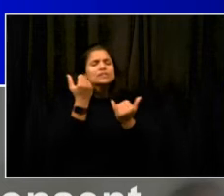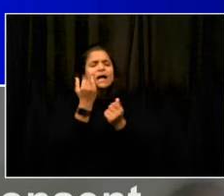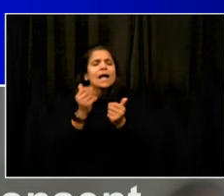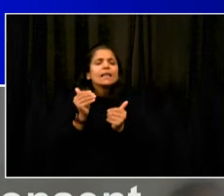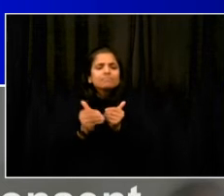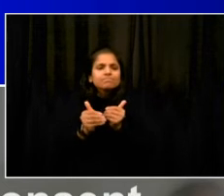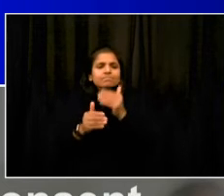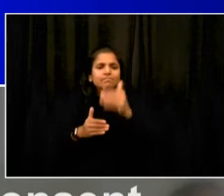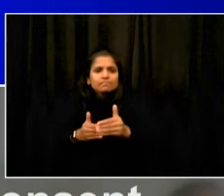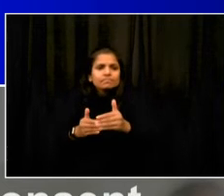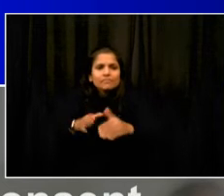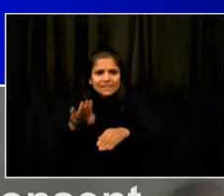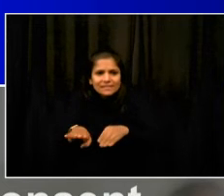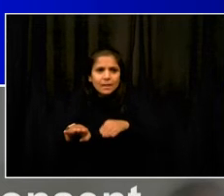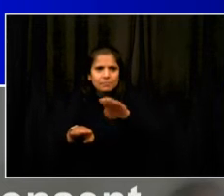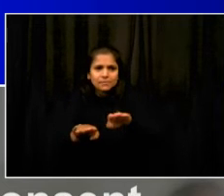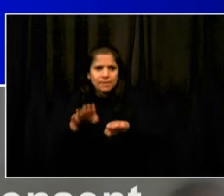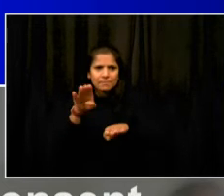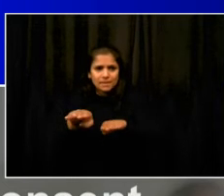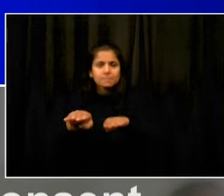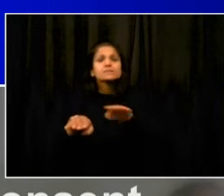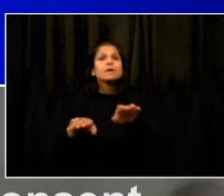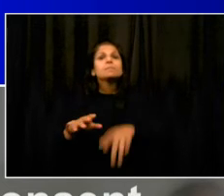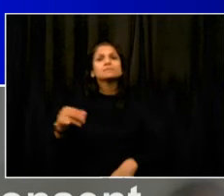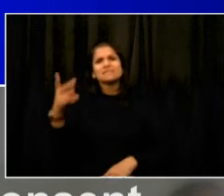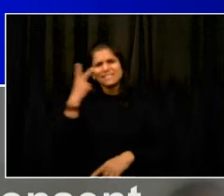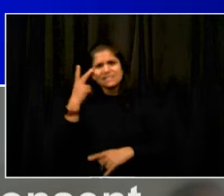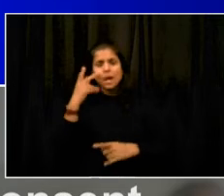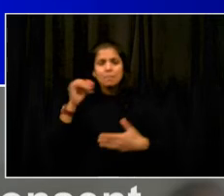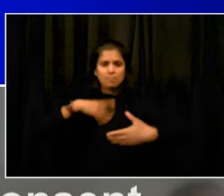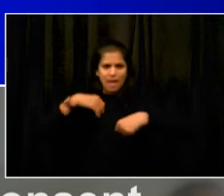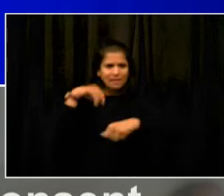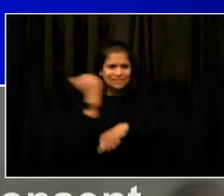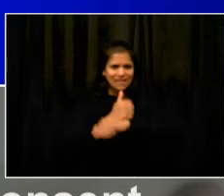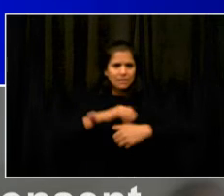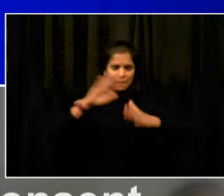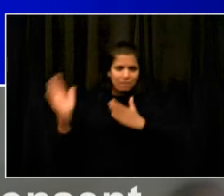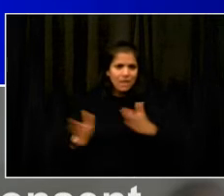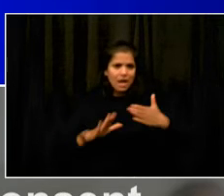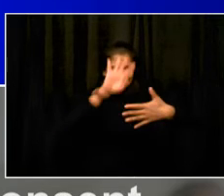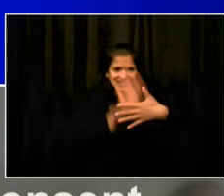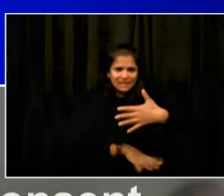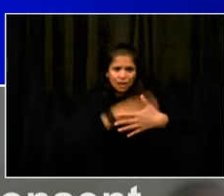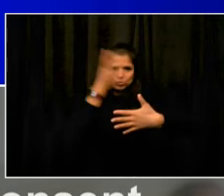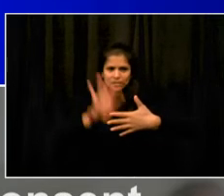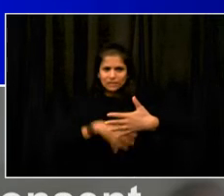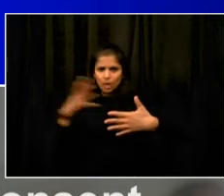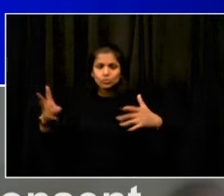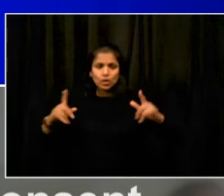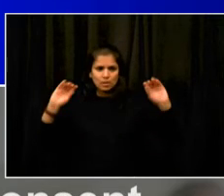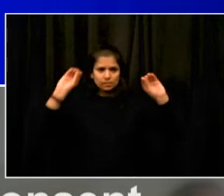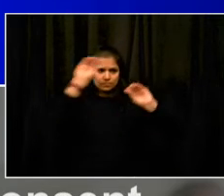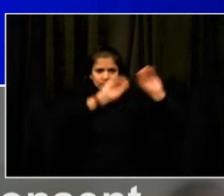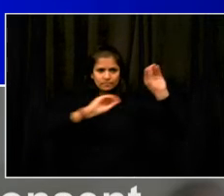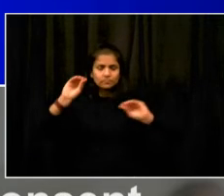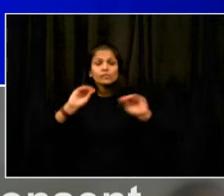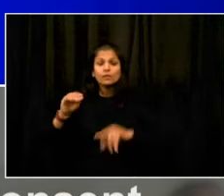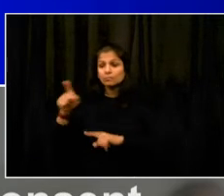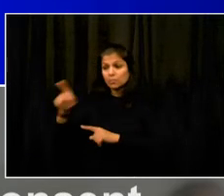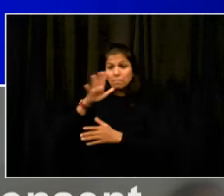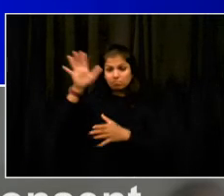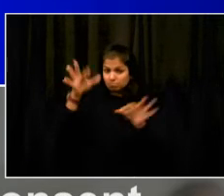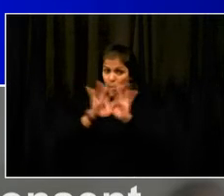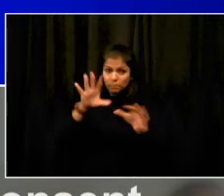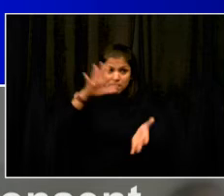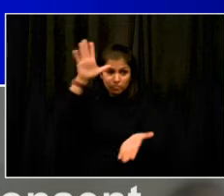have a legitimate excuse or communicate with the school what's going on. If you don't, the school is going to let you know that your